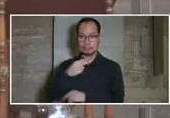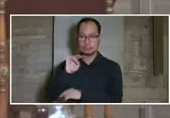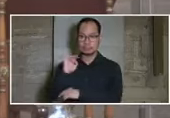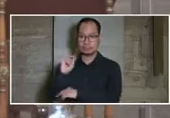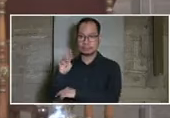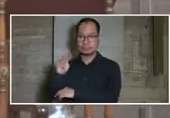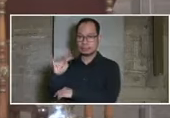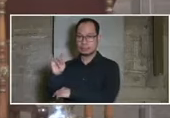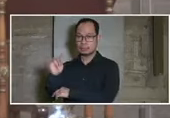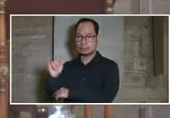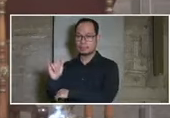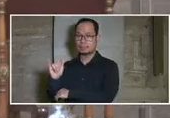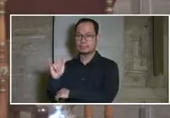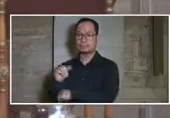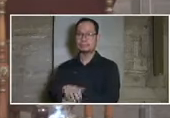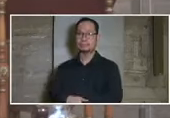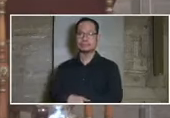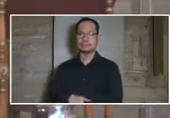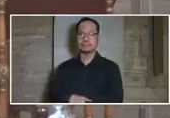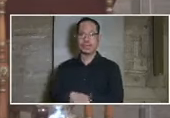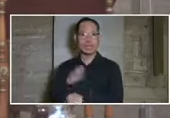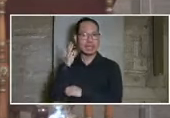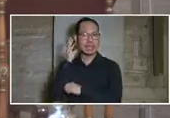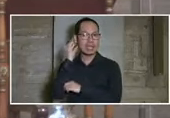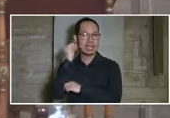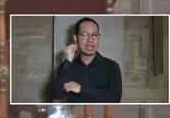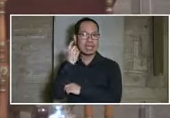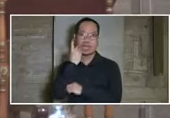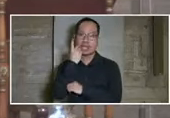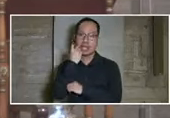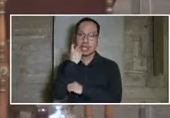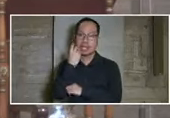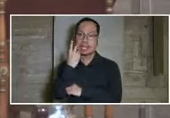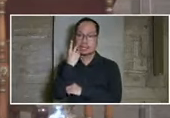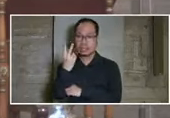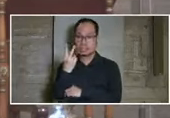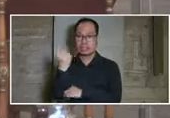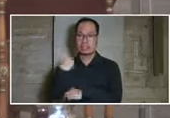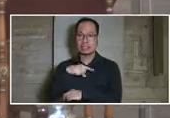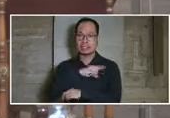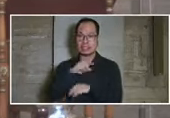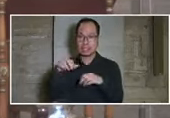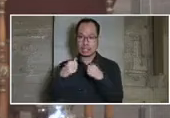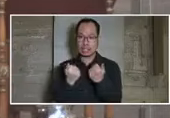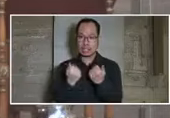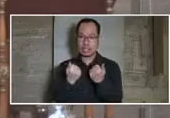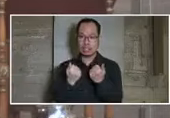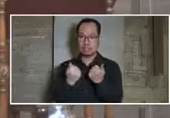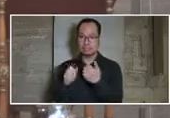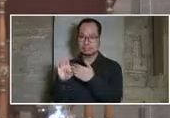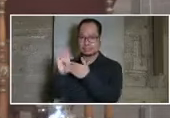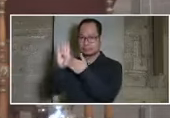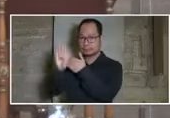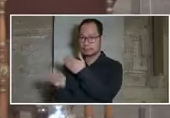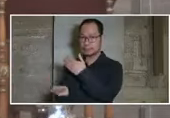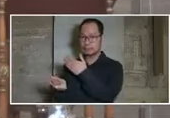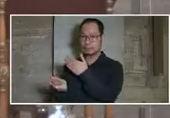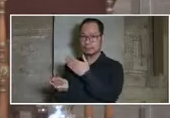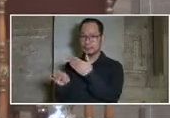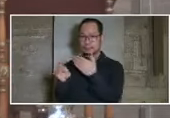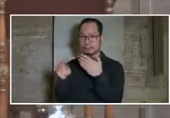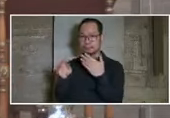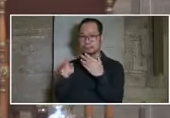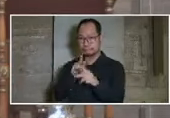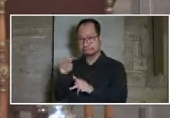At sa narinig po natin, nakita po natin kung paanong bumabalik muli ang mga tao